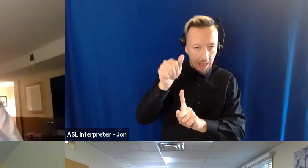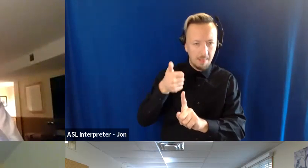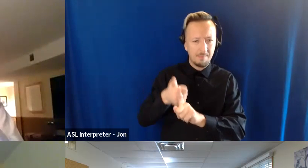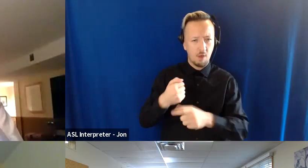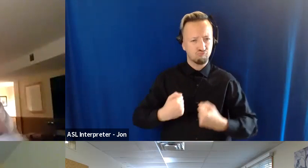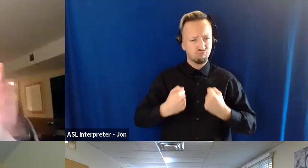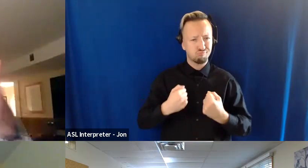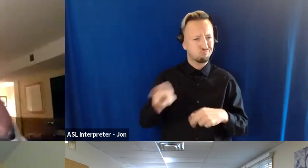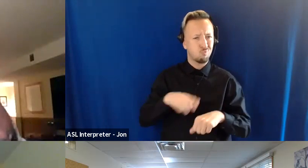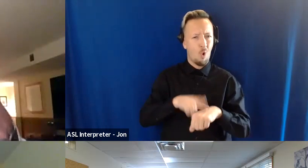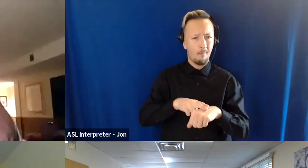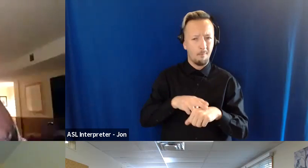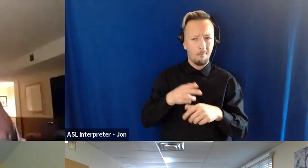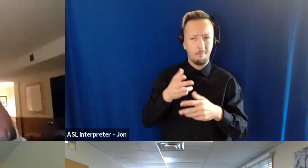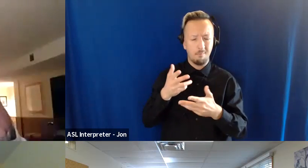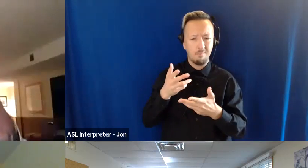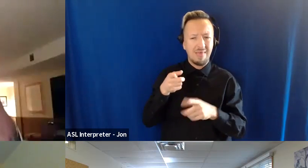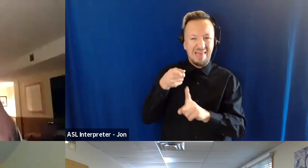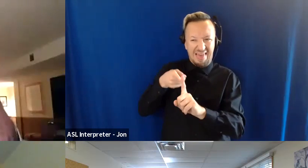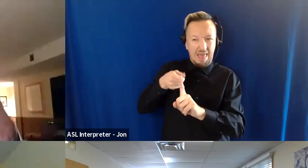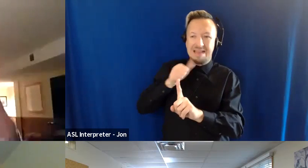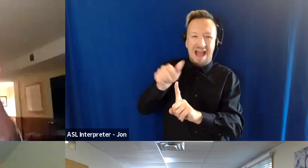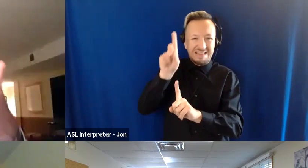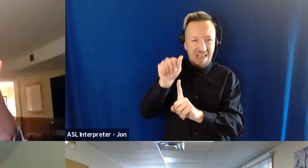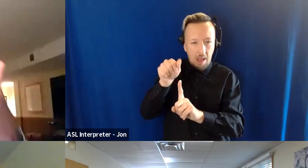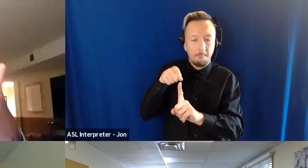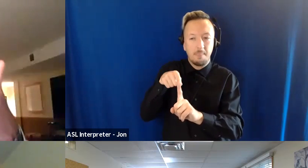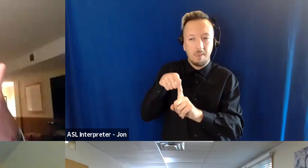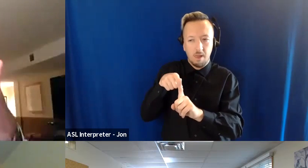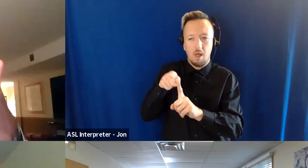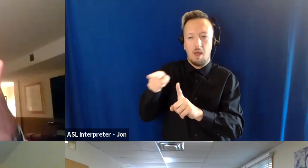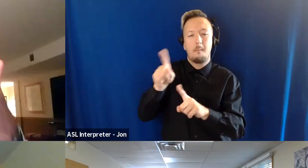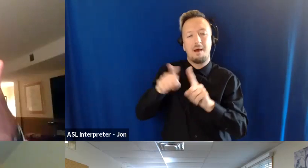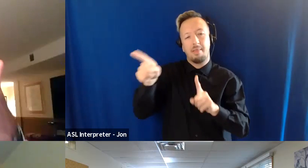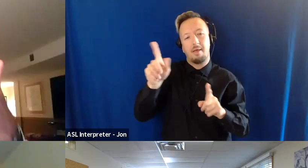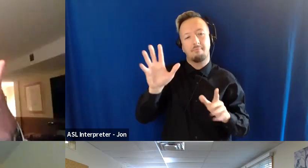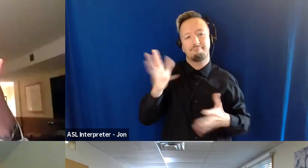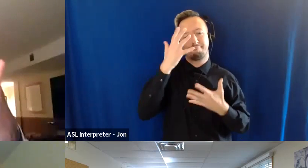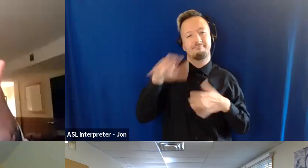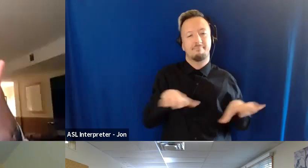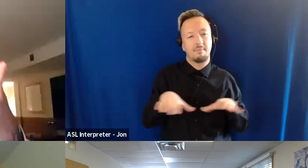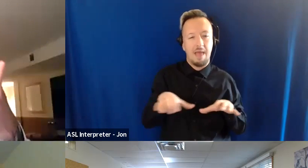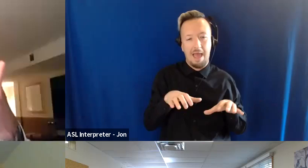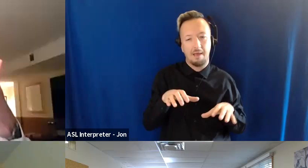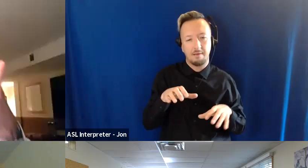disabled. It just makes it makes me turn into Ghost Rider, basically. It makes my head catch on